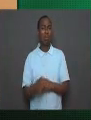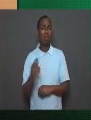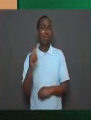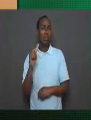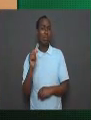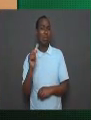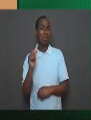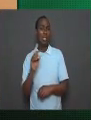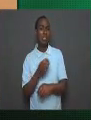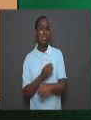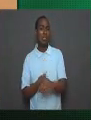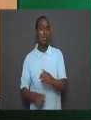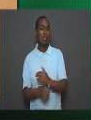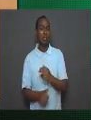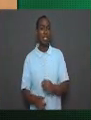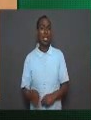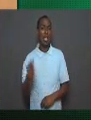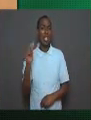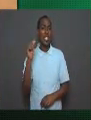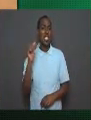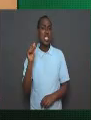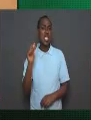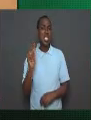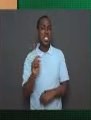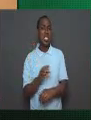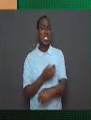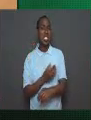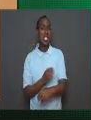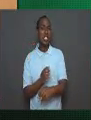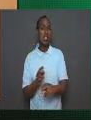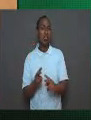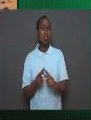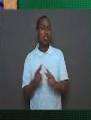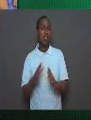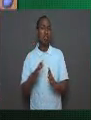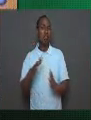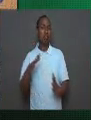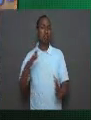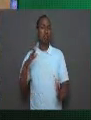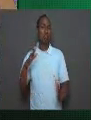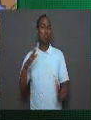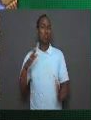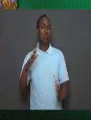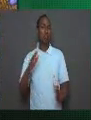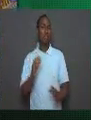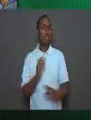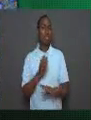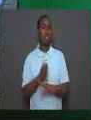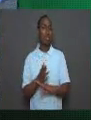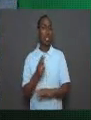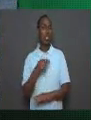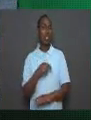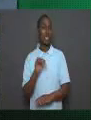the purple cell. The T cells are so weak that they cannot fight off